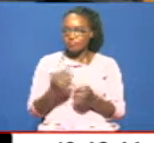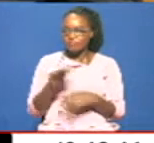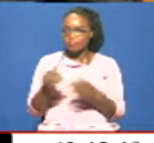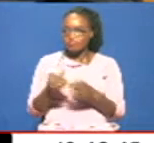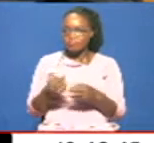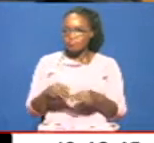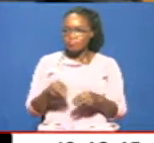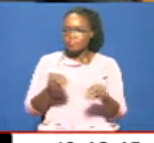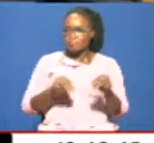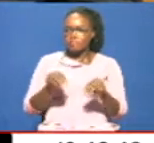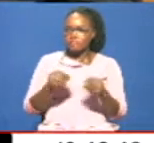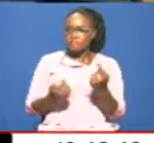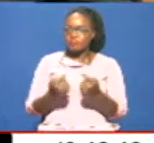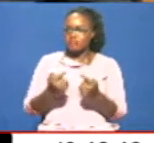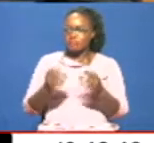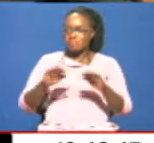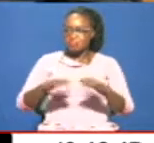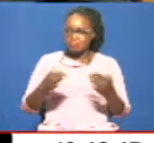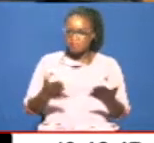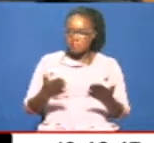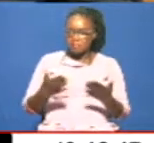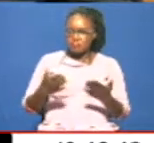from frying, baking,